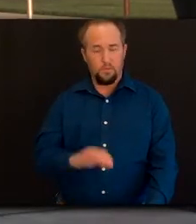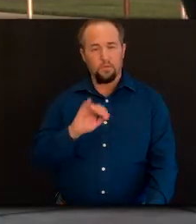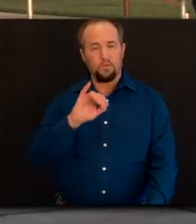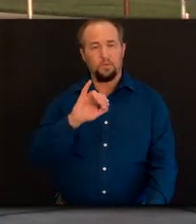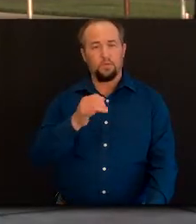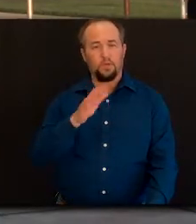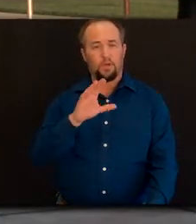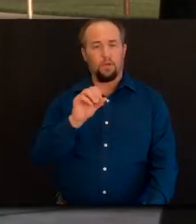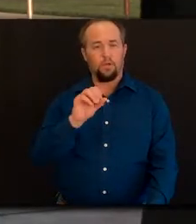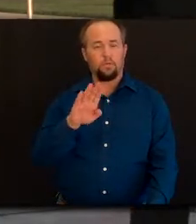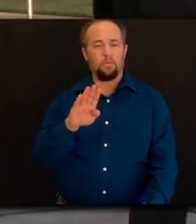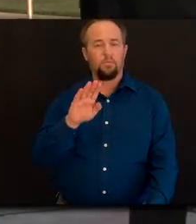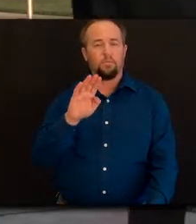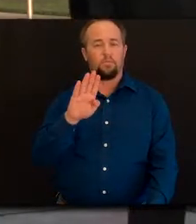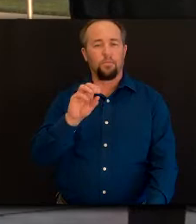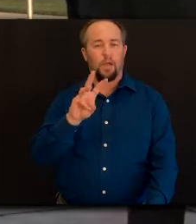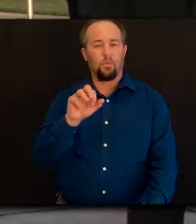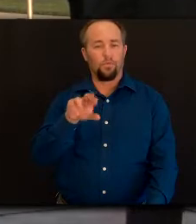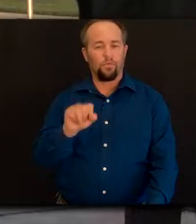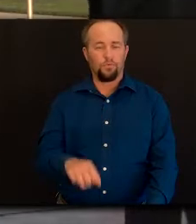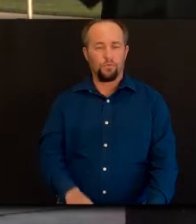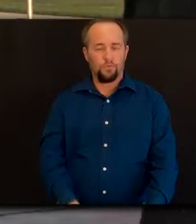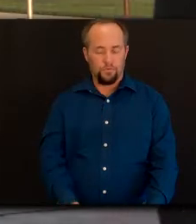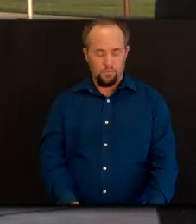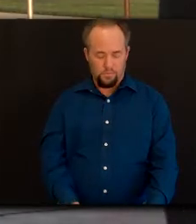Jacob Anthony Bowers.